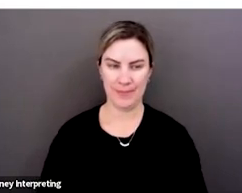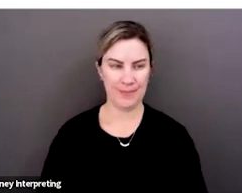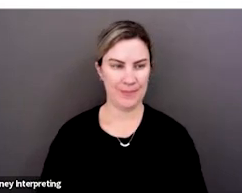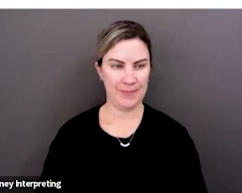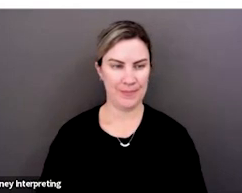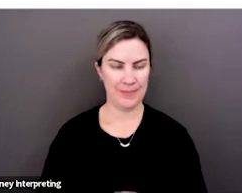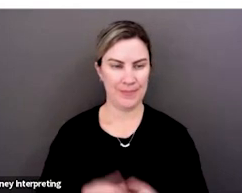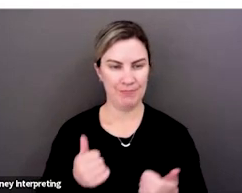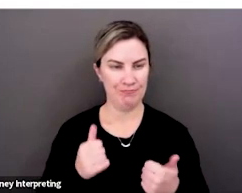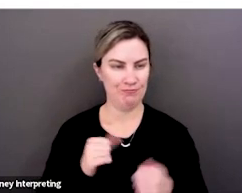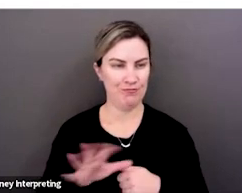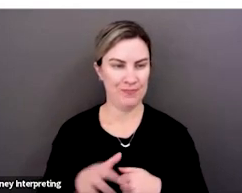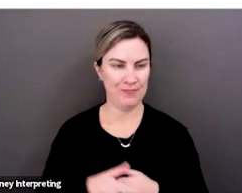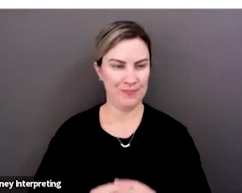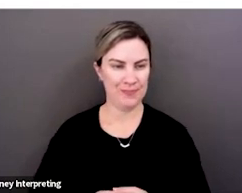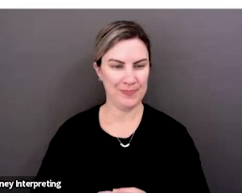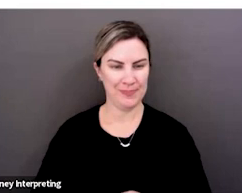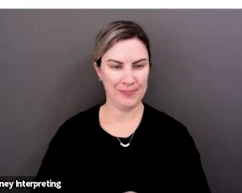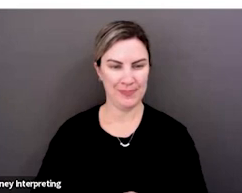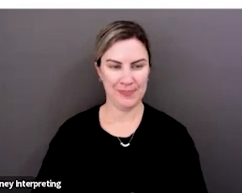Great. And I'll go to the next slide.